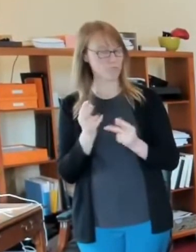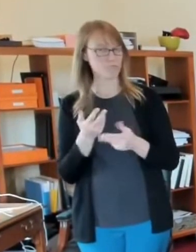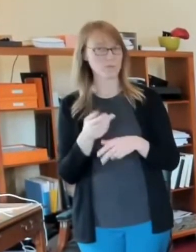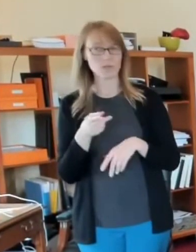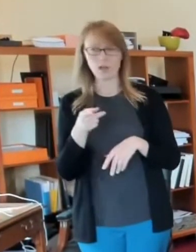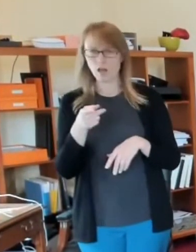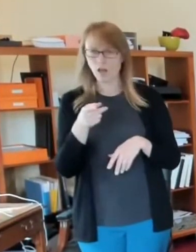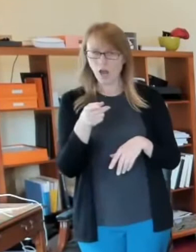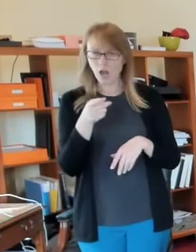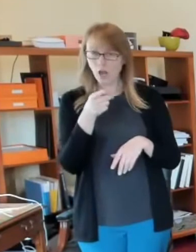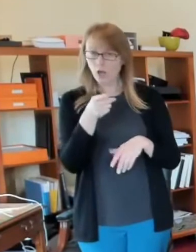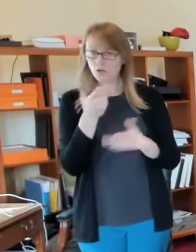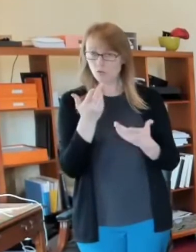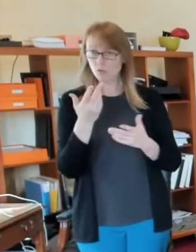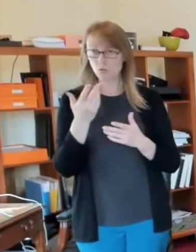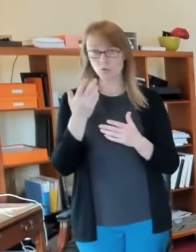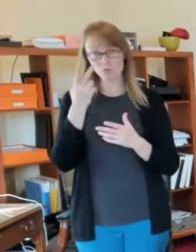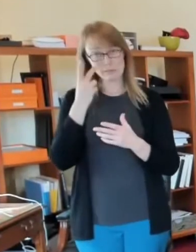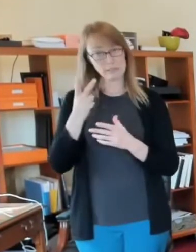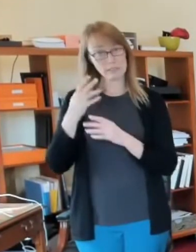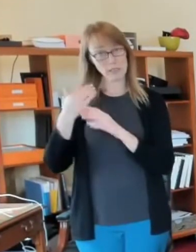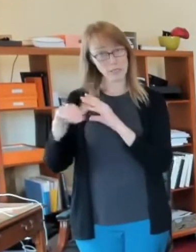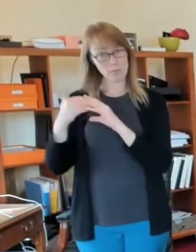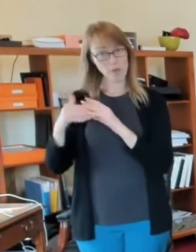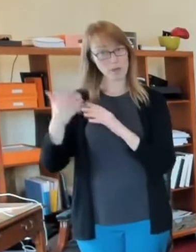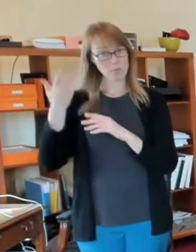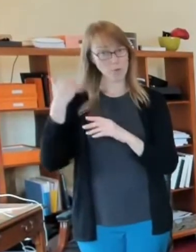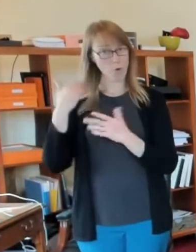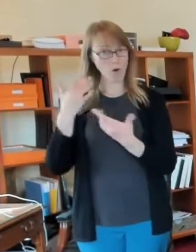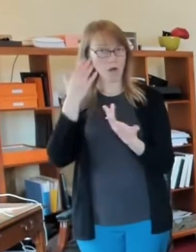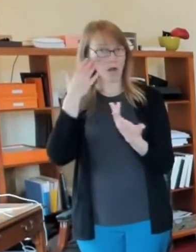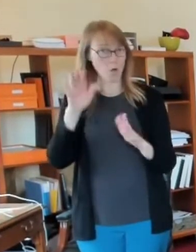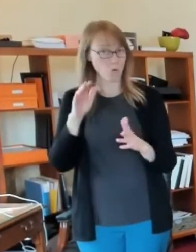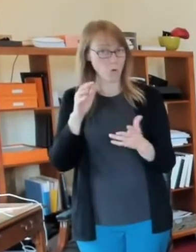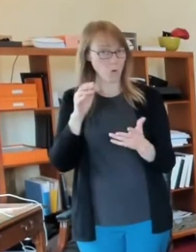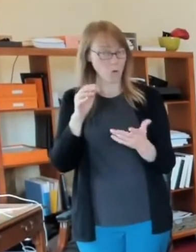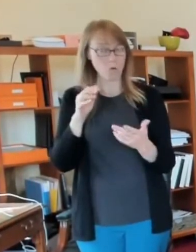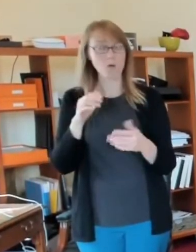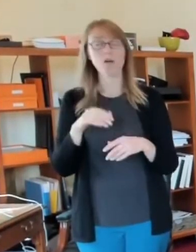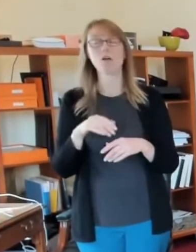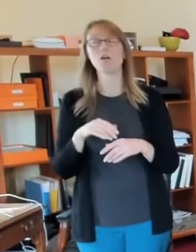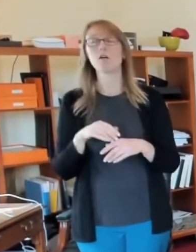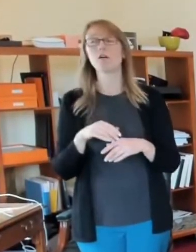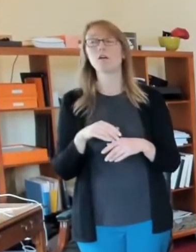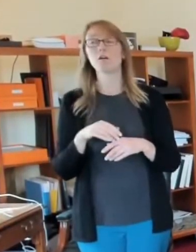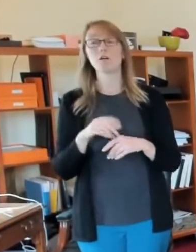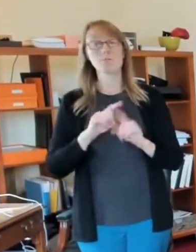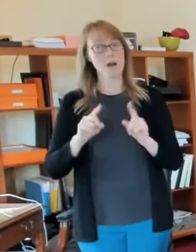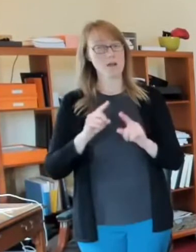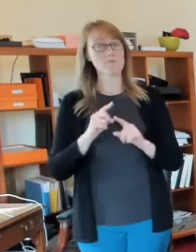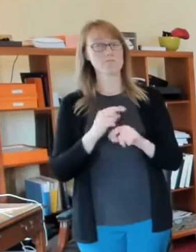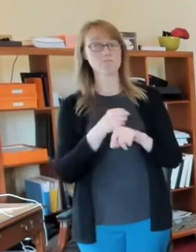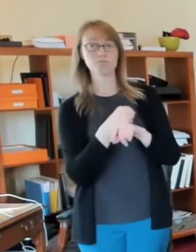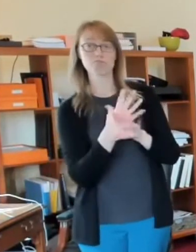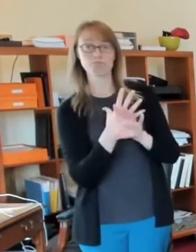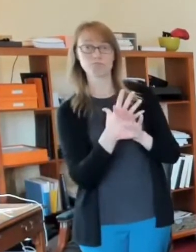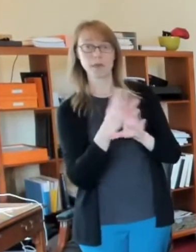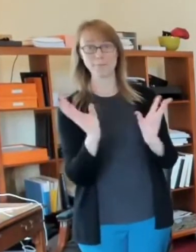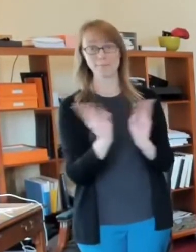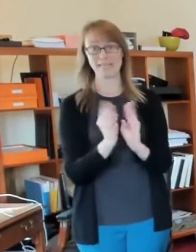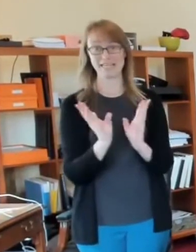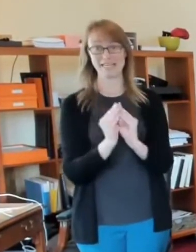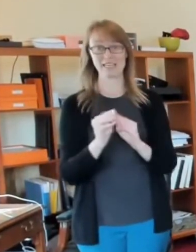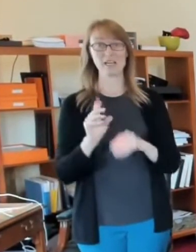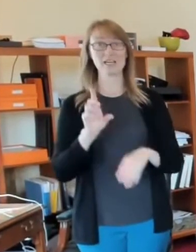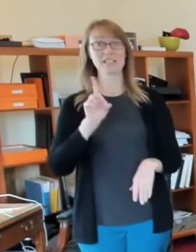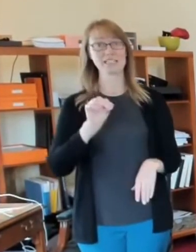emails, or we've had several meetings, virtual meetings with downtown STL and a number of the people